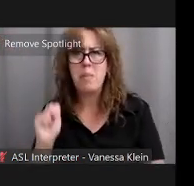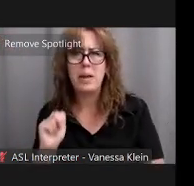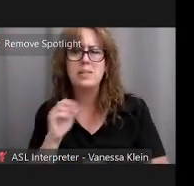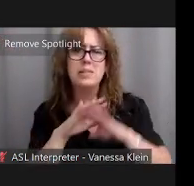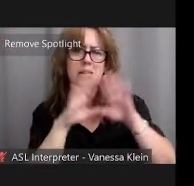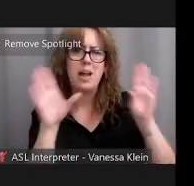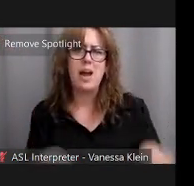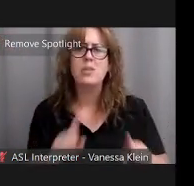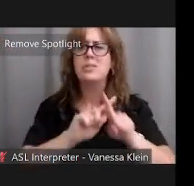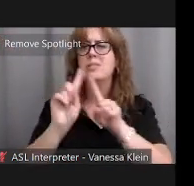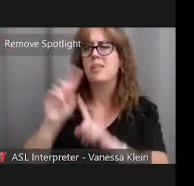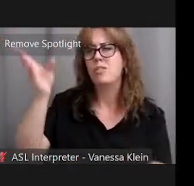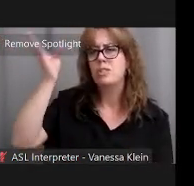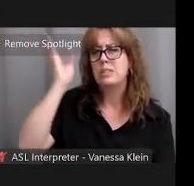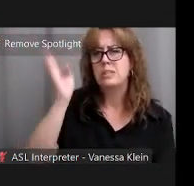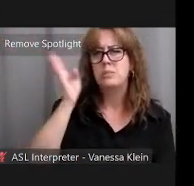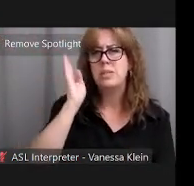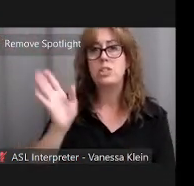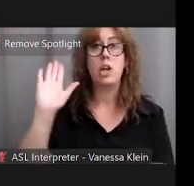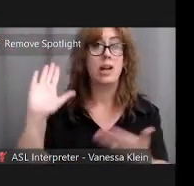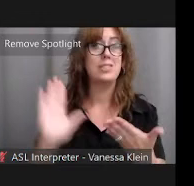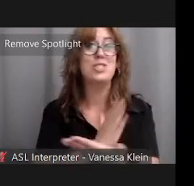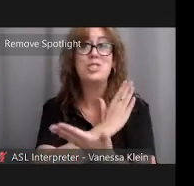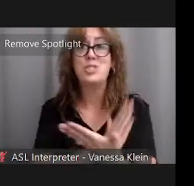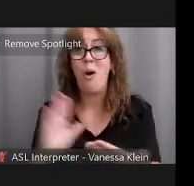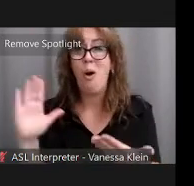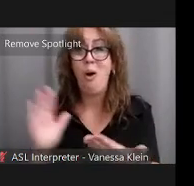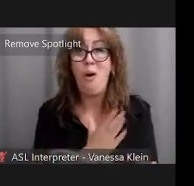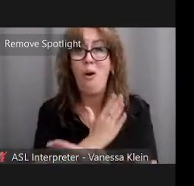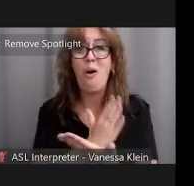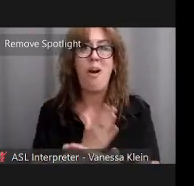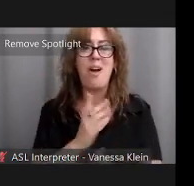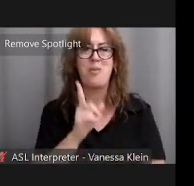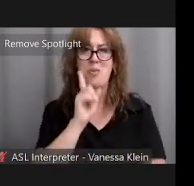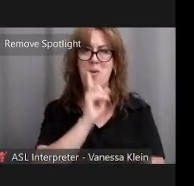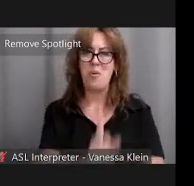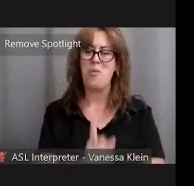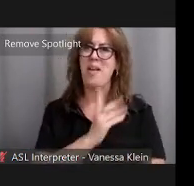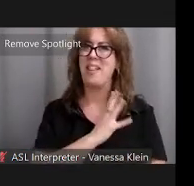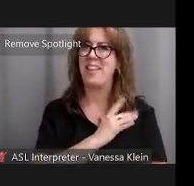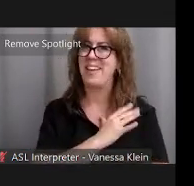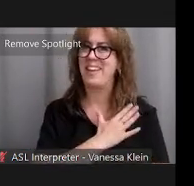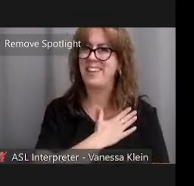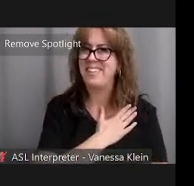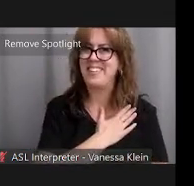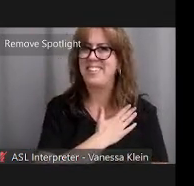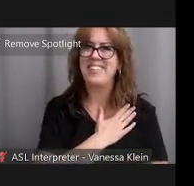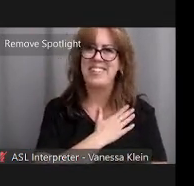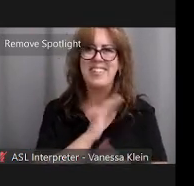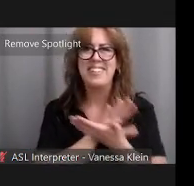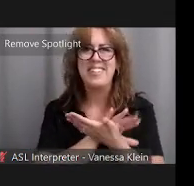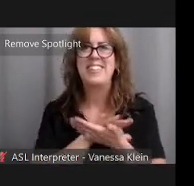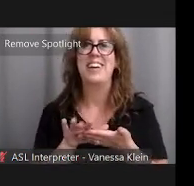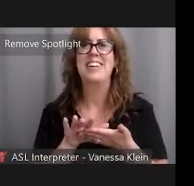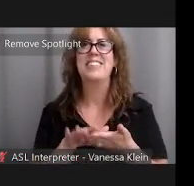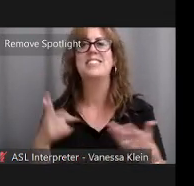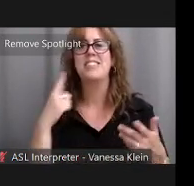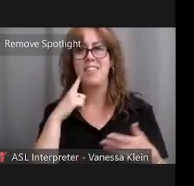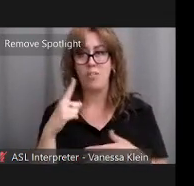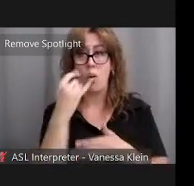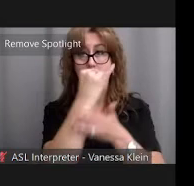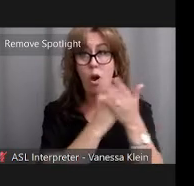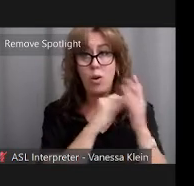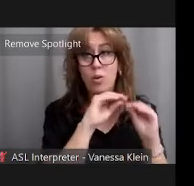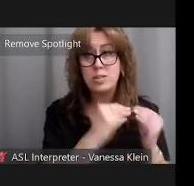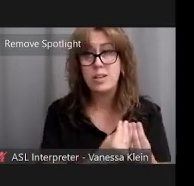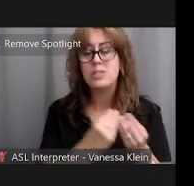speeches and song as well, which is a really lovely thing for an arts organisation or an arts event